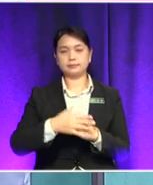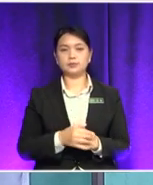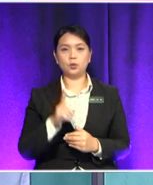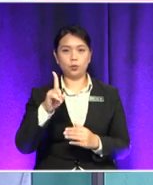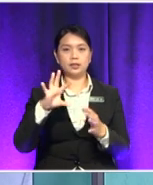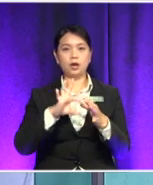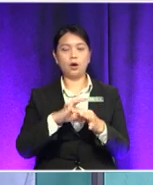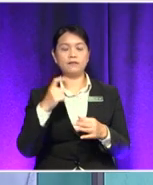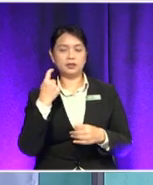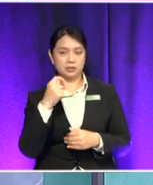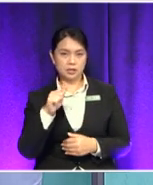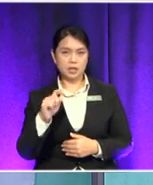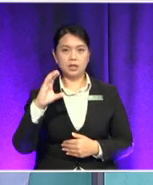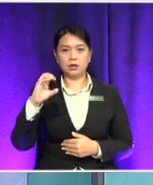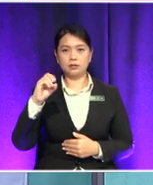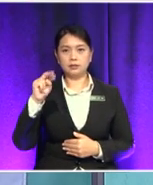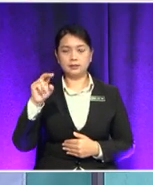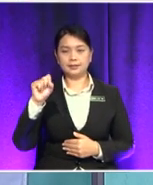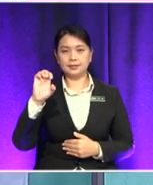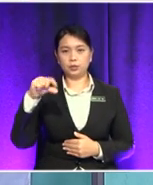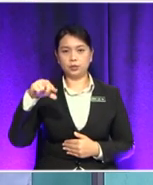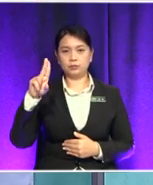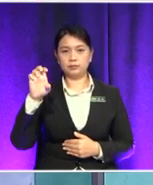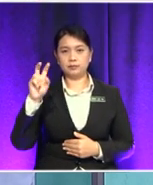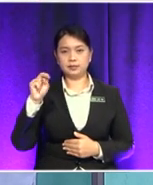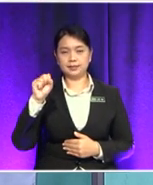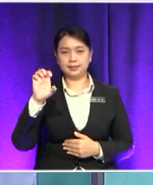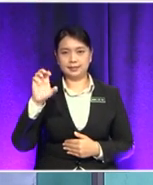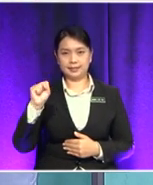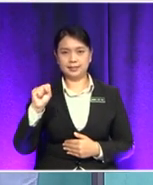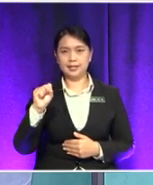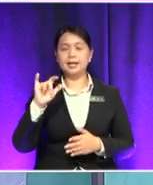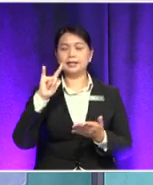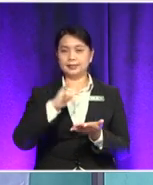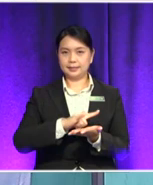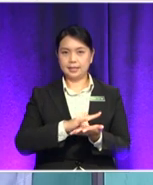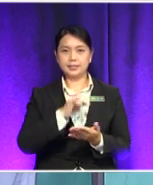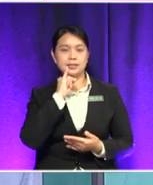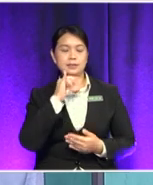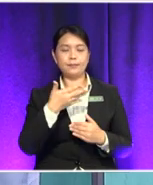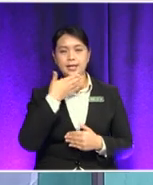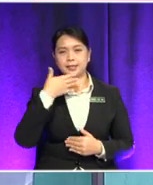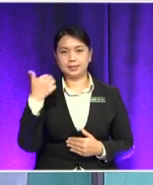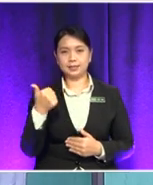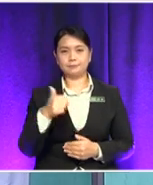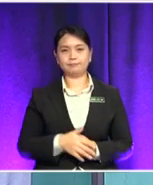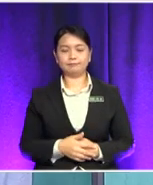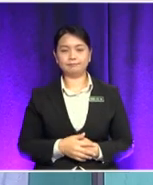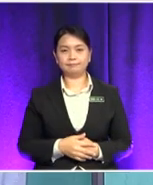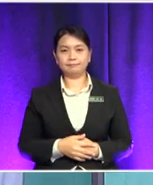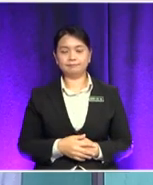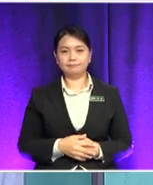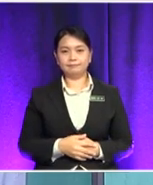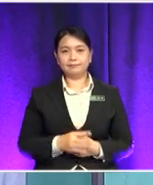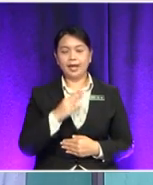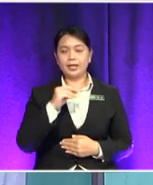the consequences. That's better. Okay? So, good job. And one